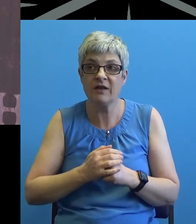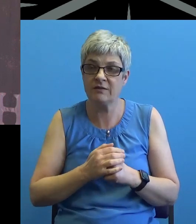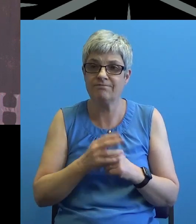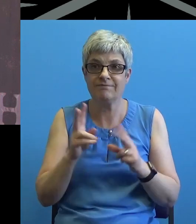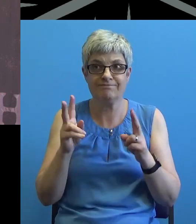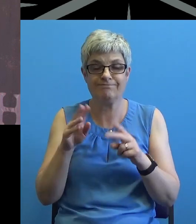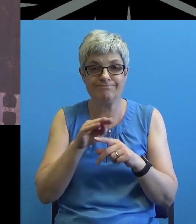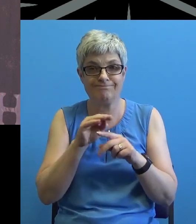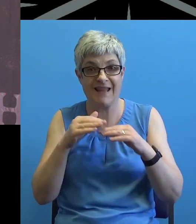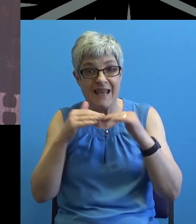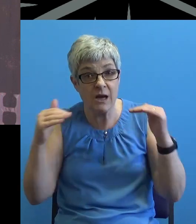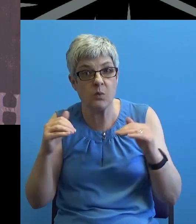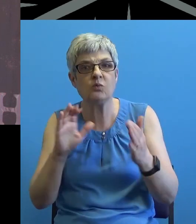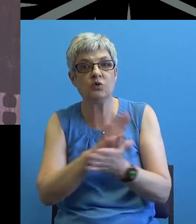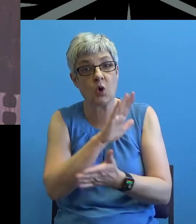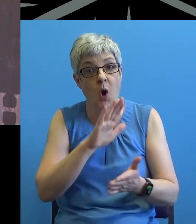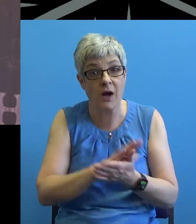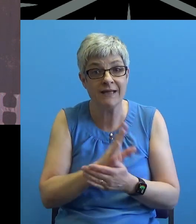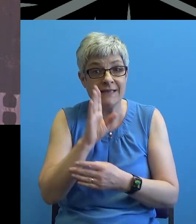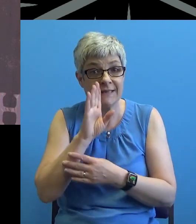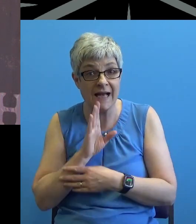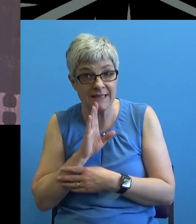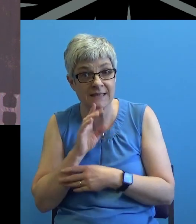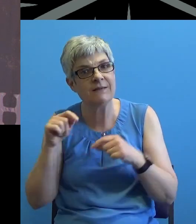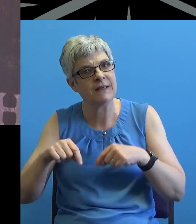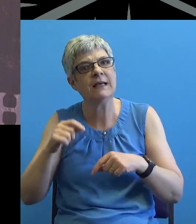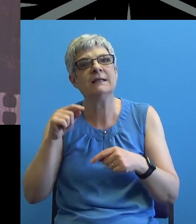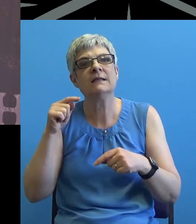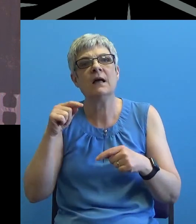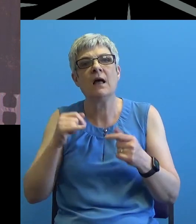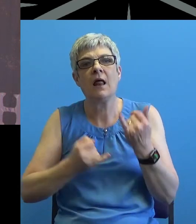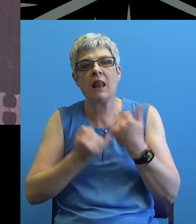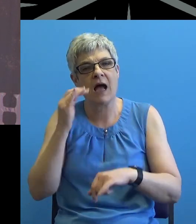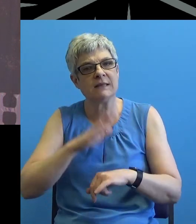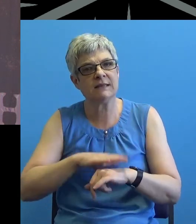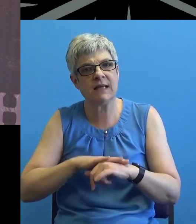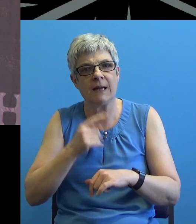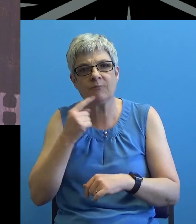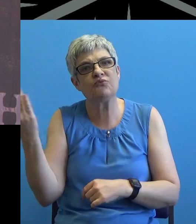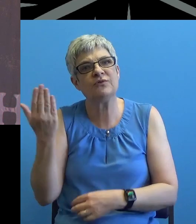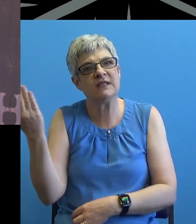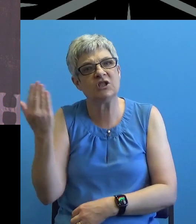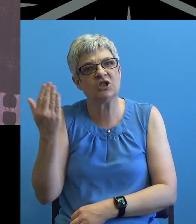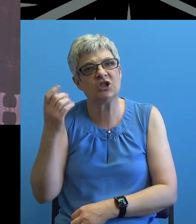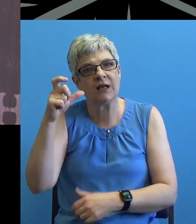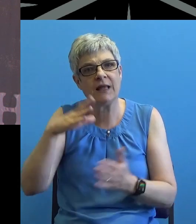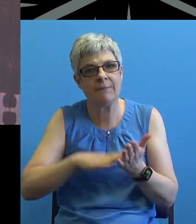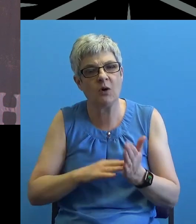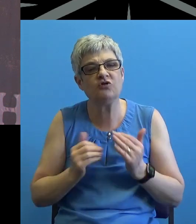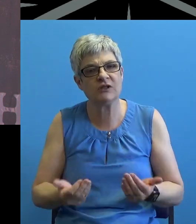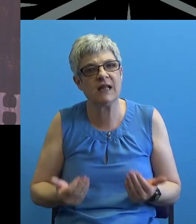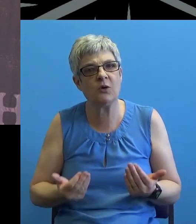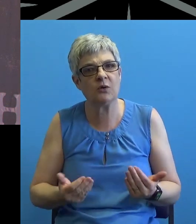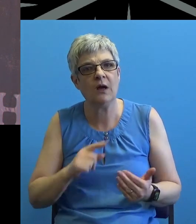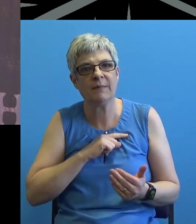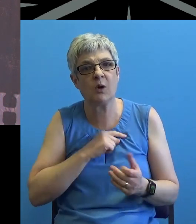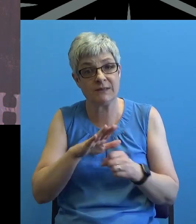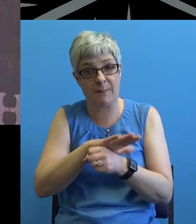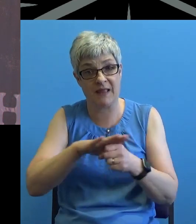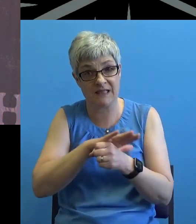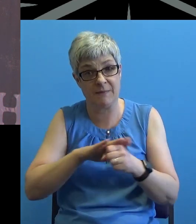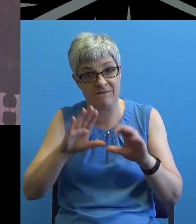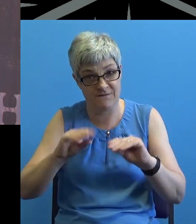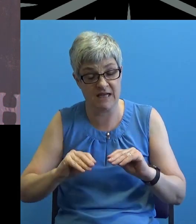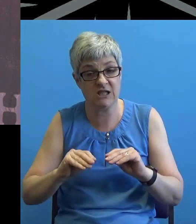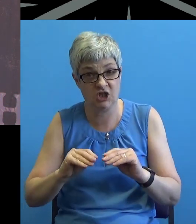joy and sadness that this will be my last time I'll preach at Claremont for now, as my placement comes